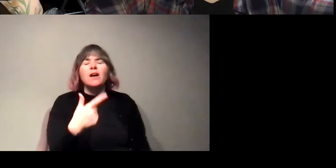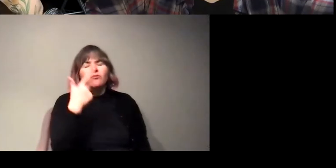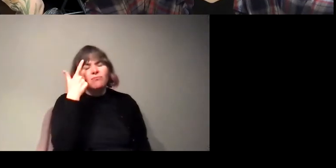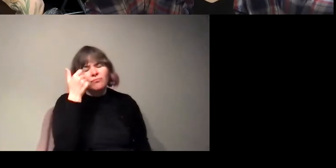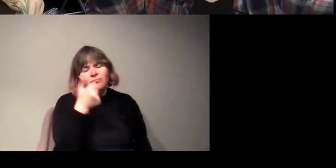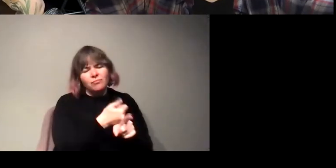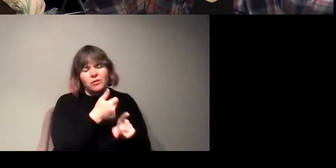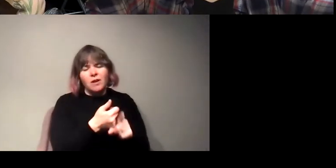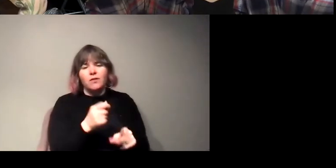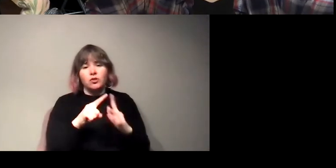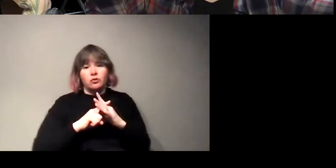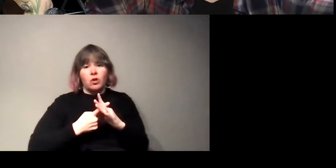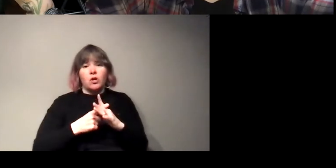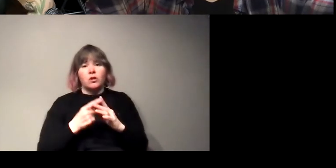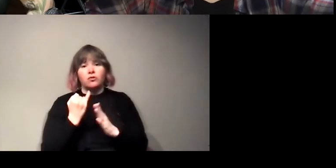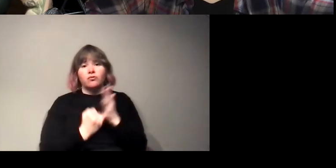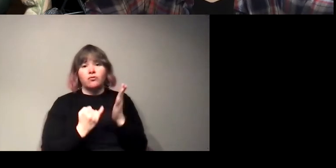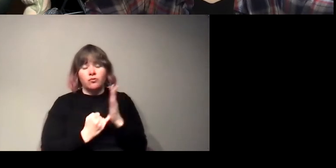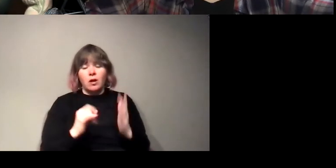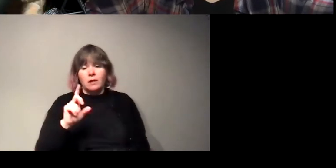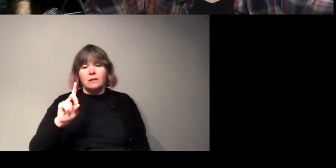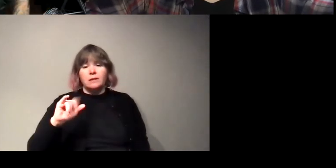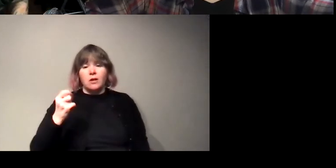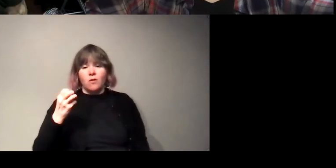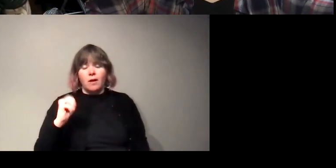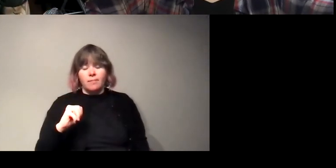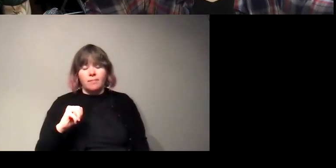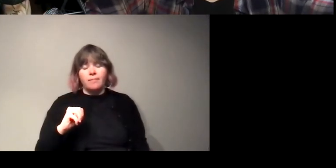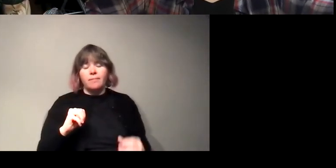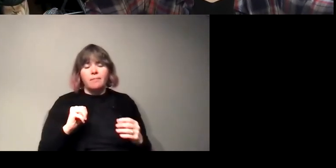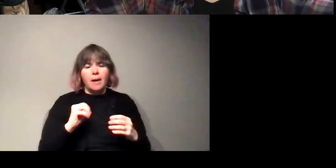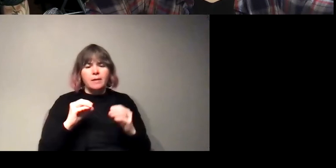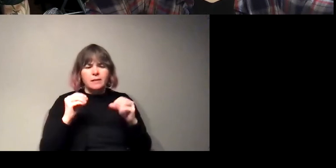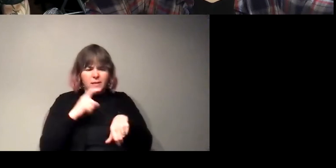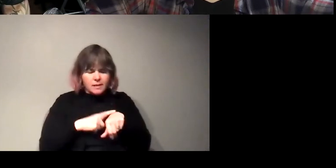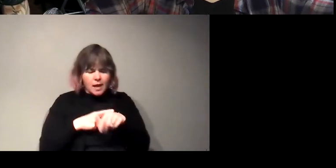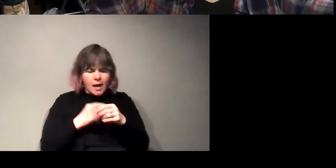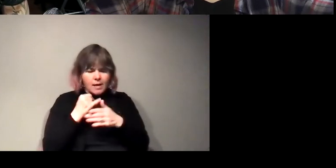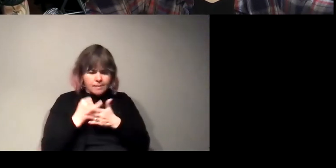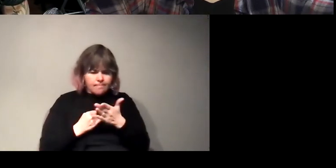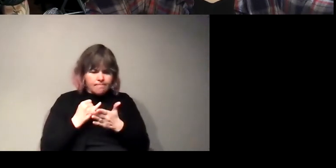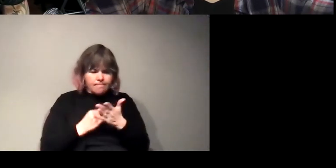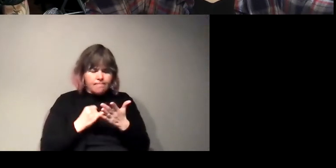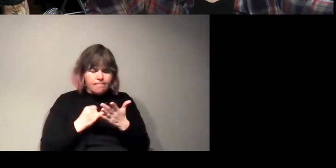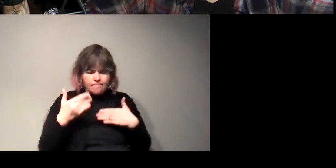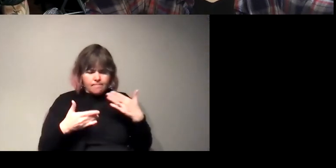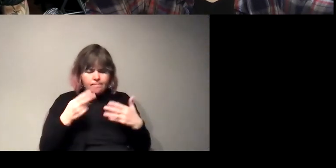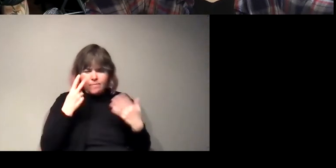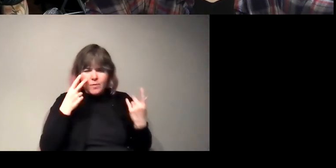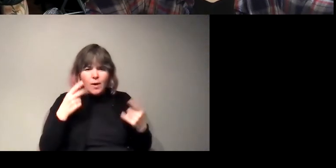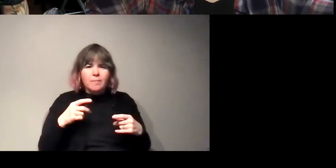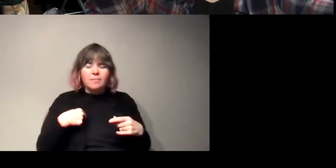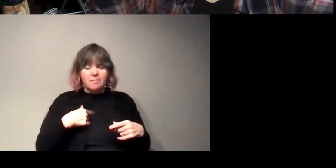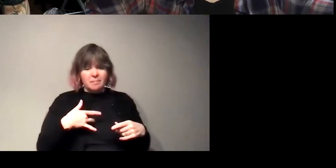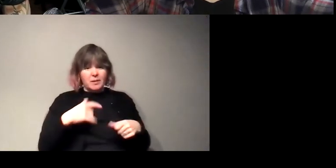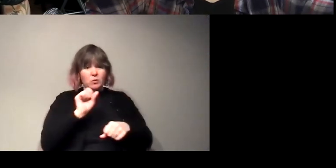point, draw your diagrams and spend a little more time on them and see what happens. So a lot of the work I've done